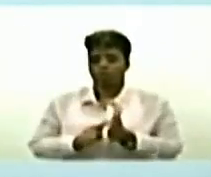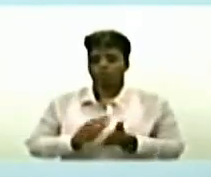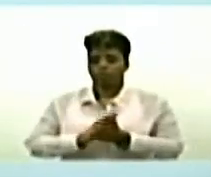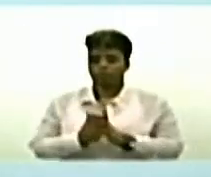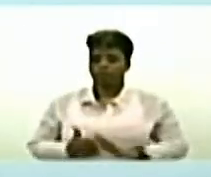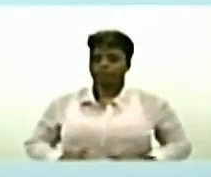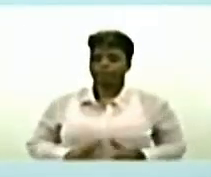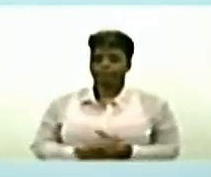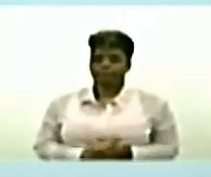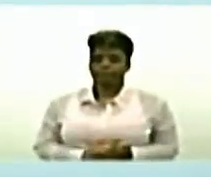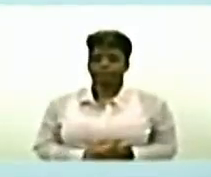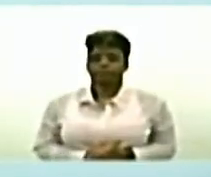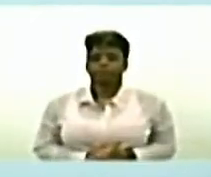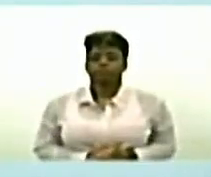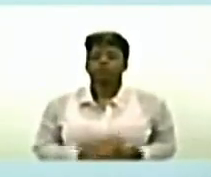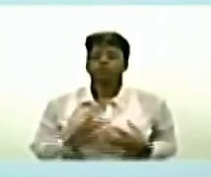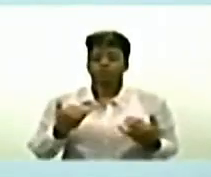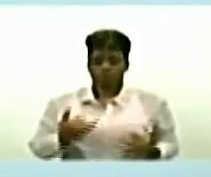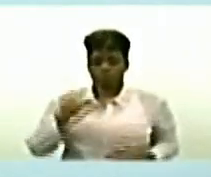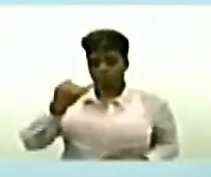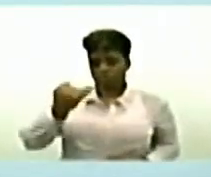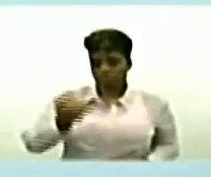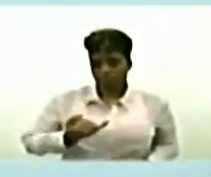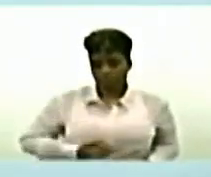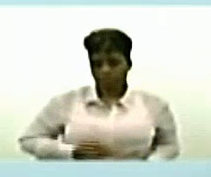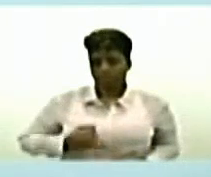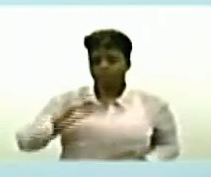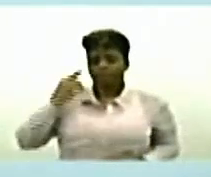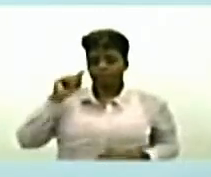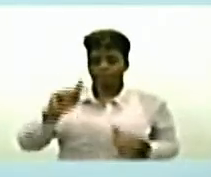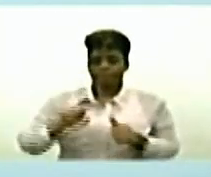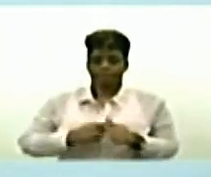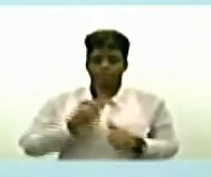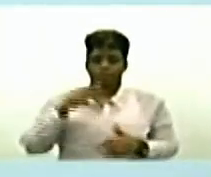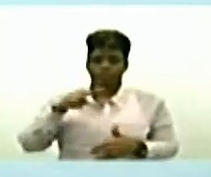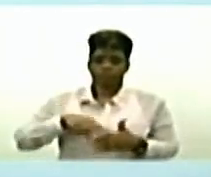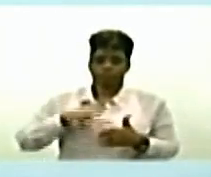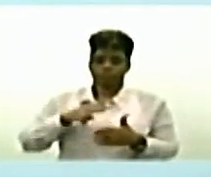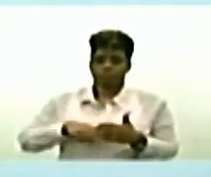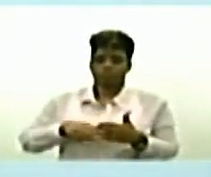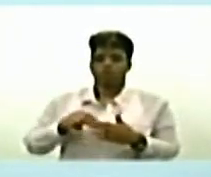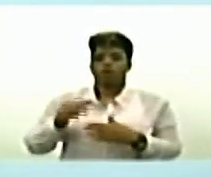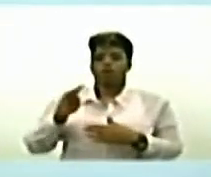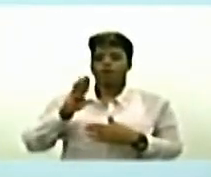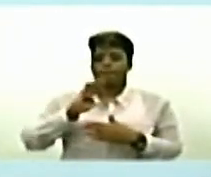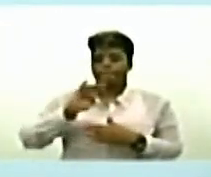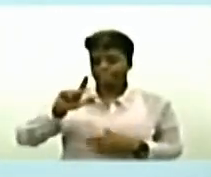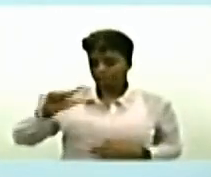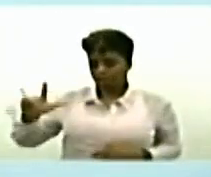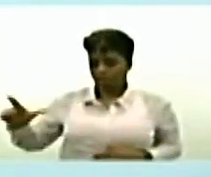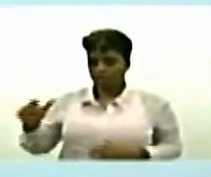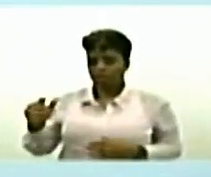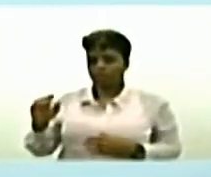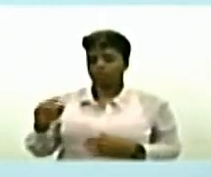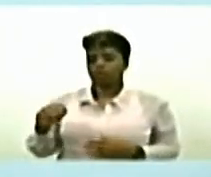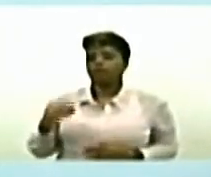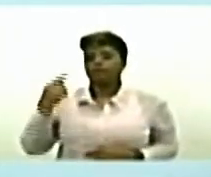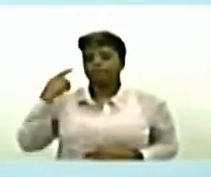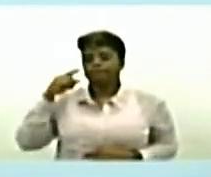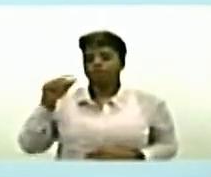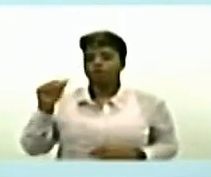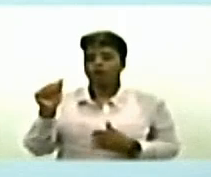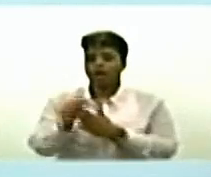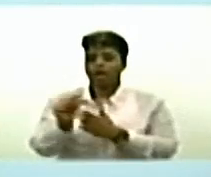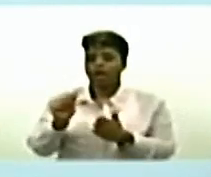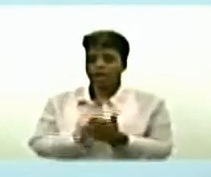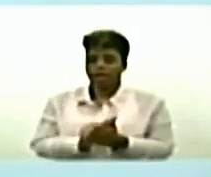Mr. President, I beg to introduce for first reading a bill for an act shortly entitled